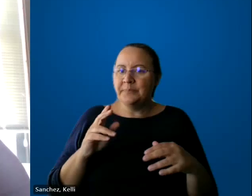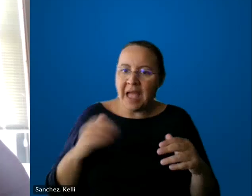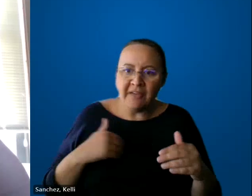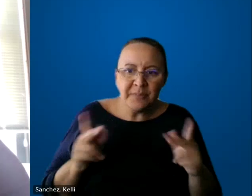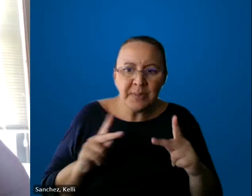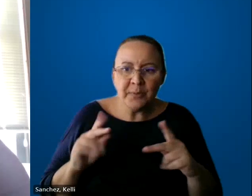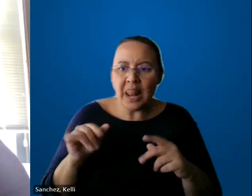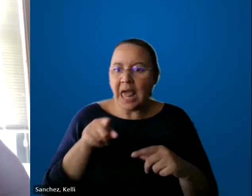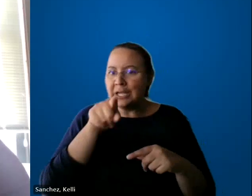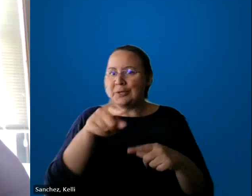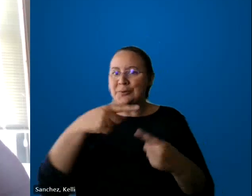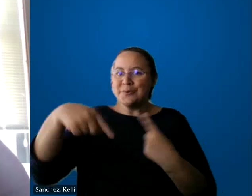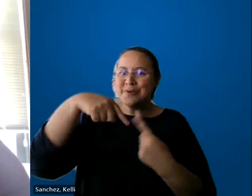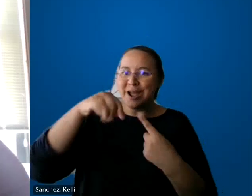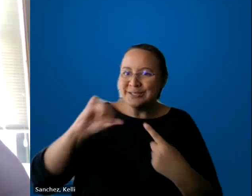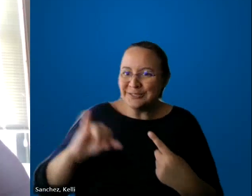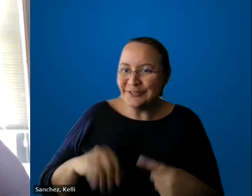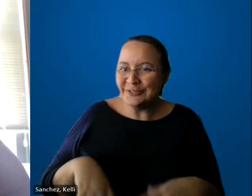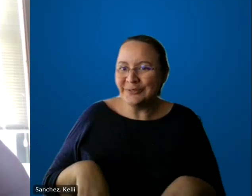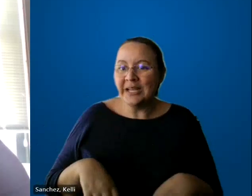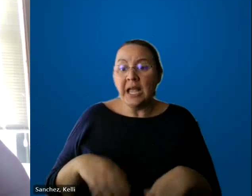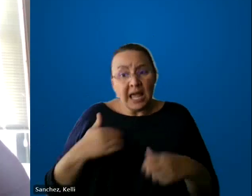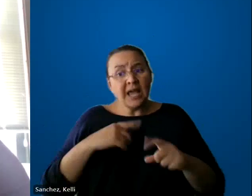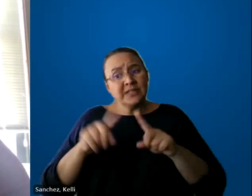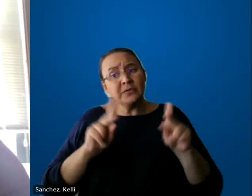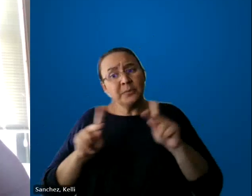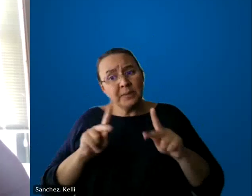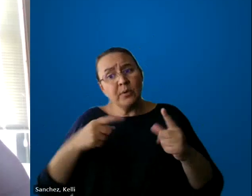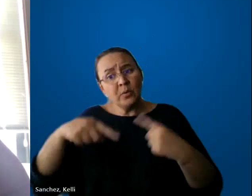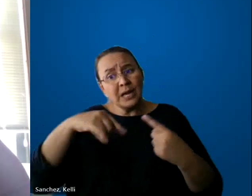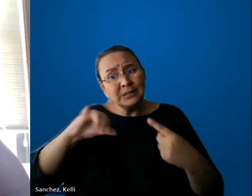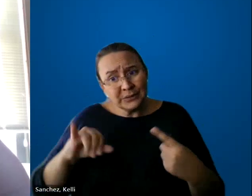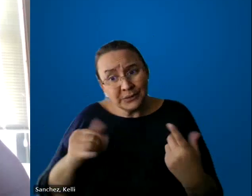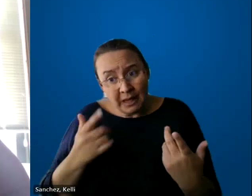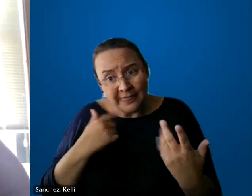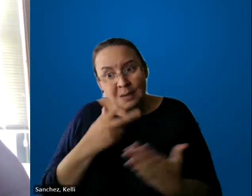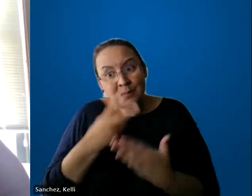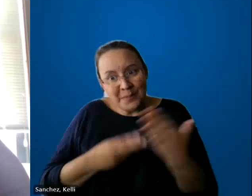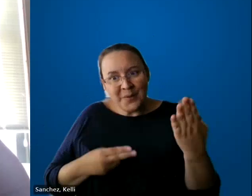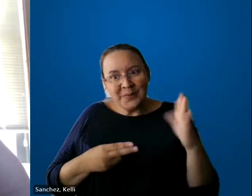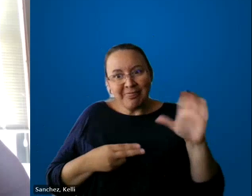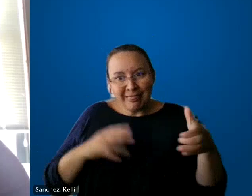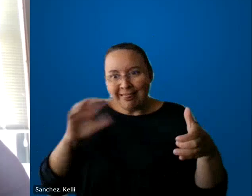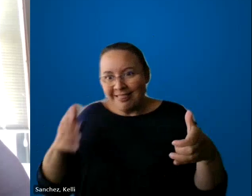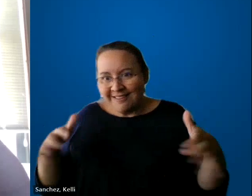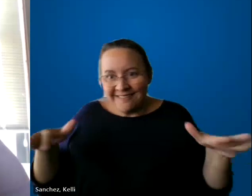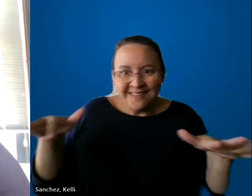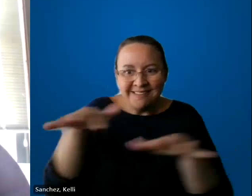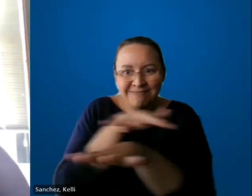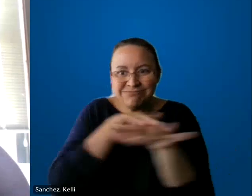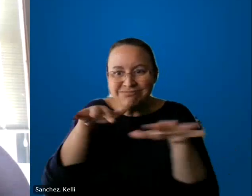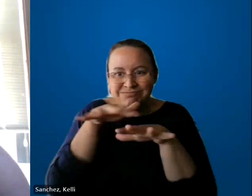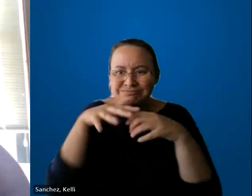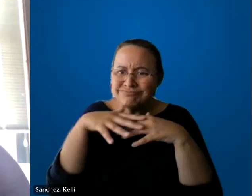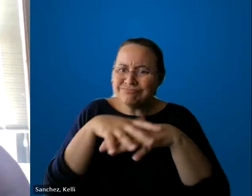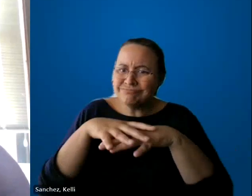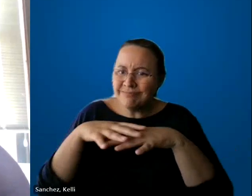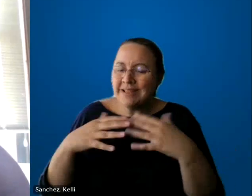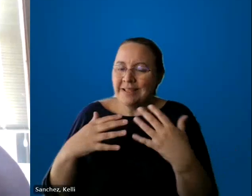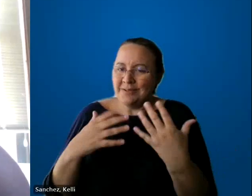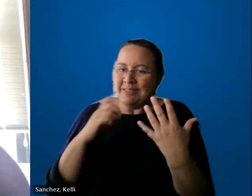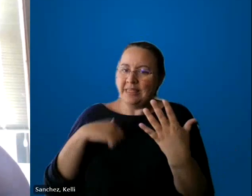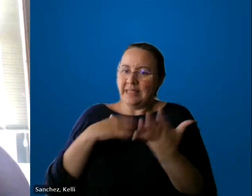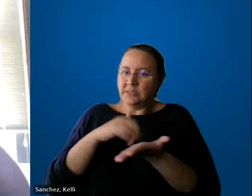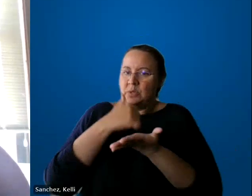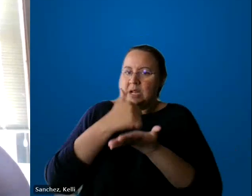and people that aren't like you around too, so they can teach you something new. But that's what kept me going this time and this roundabout in